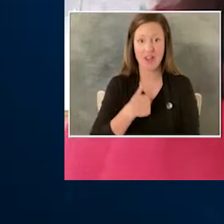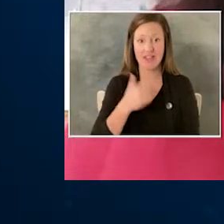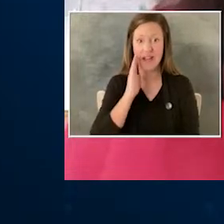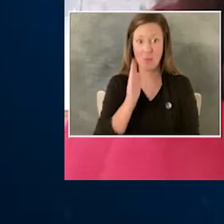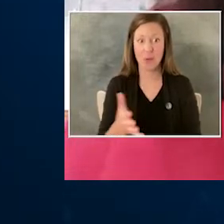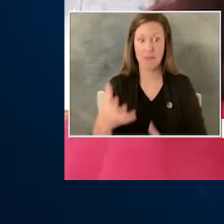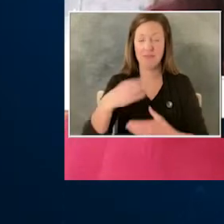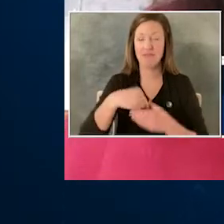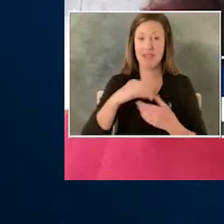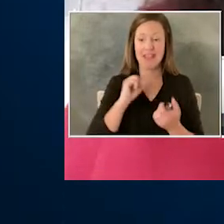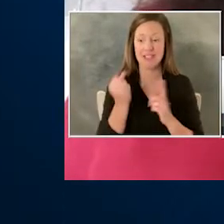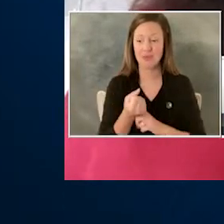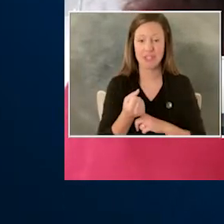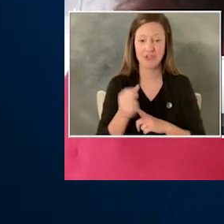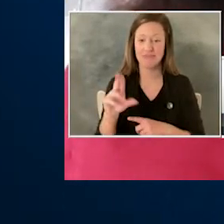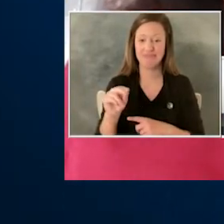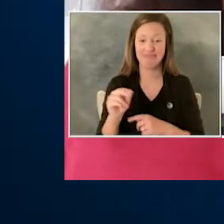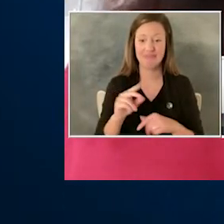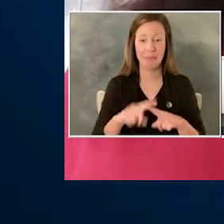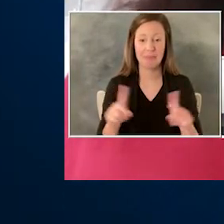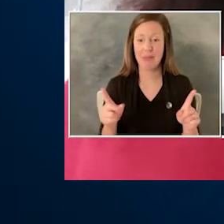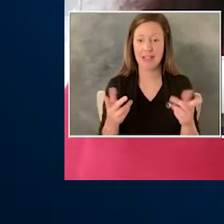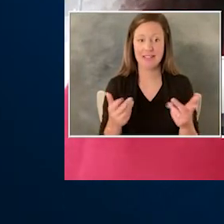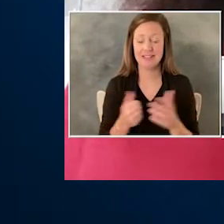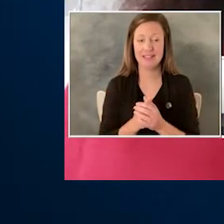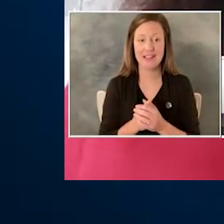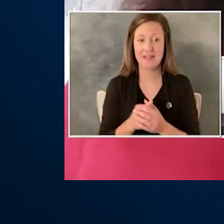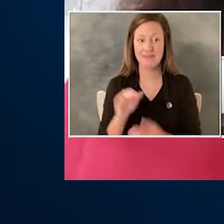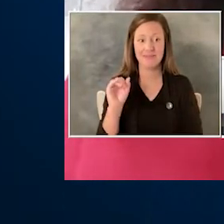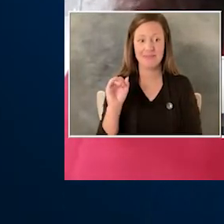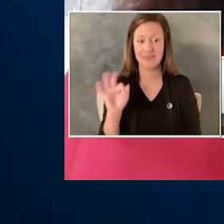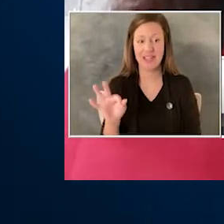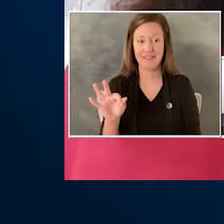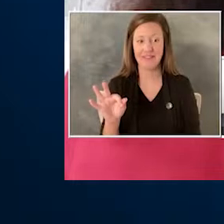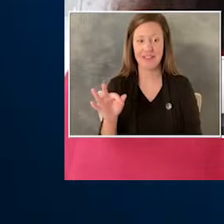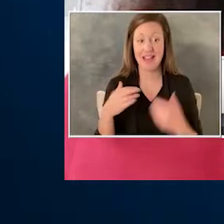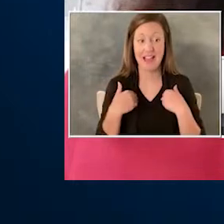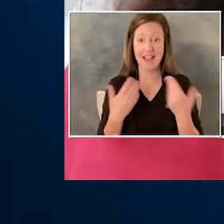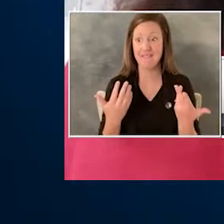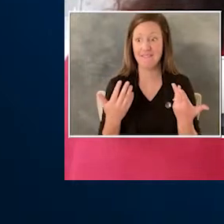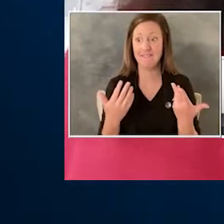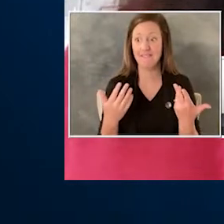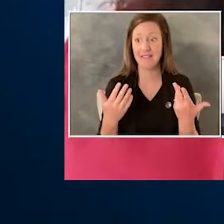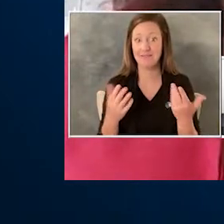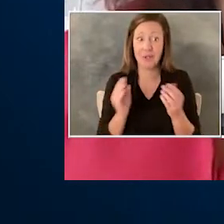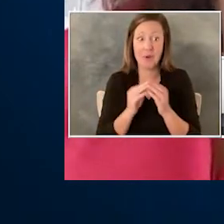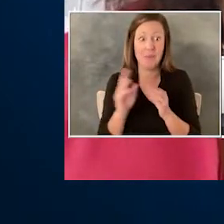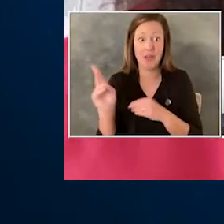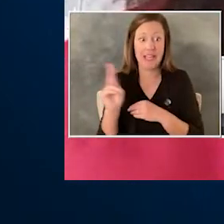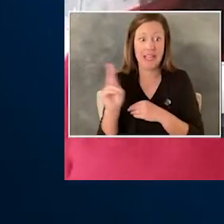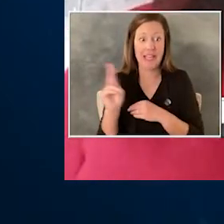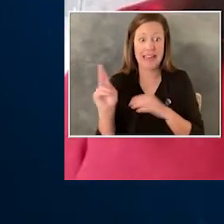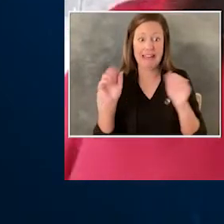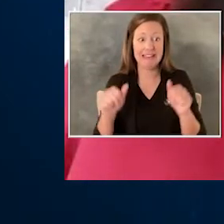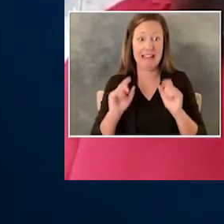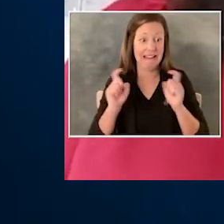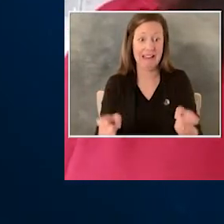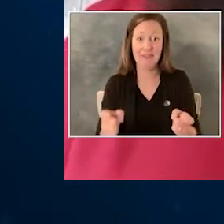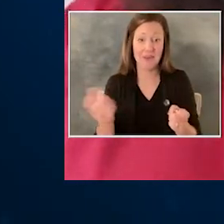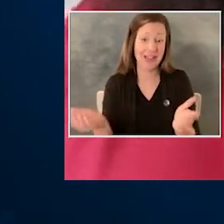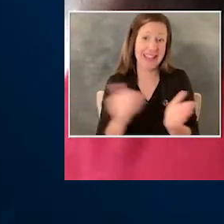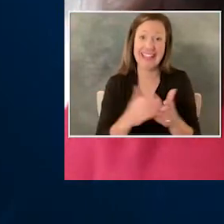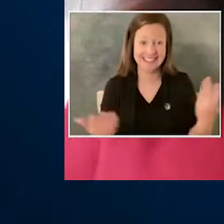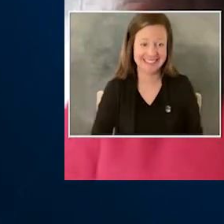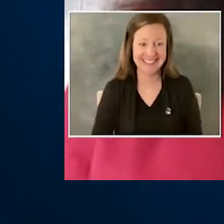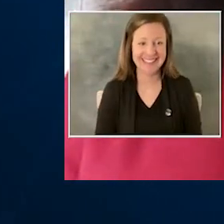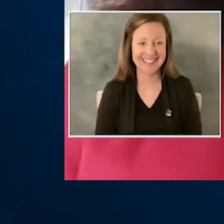this situation. But, you know, if I have and more kidney, I can give it away again.